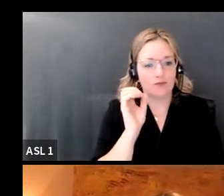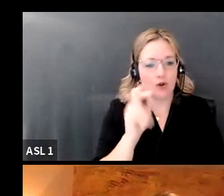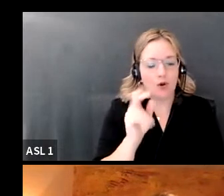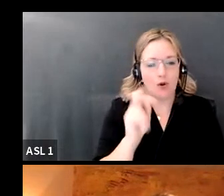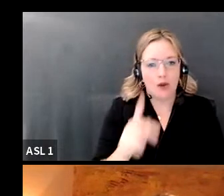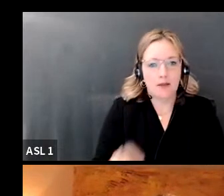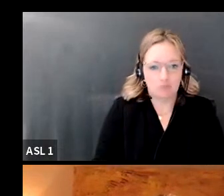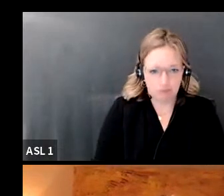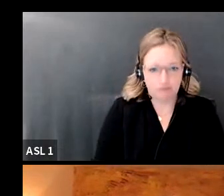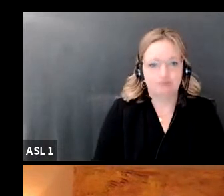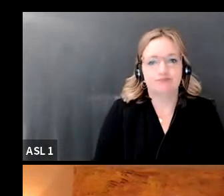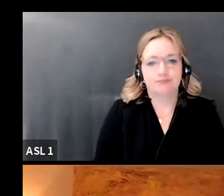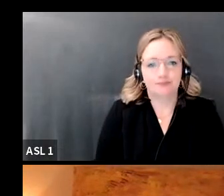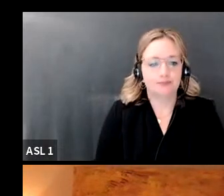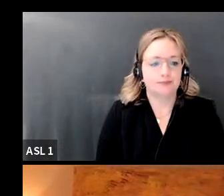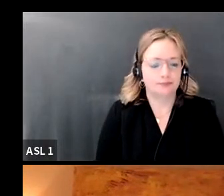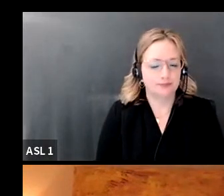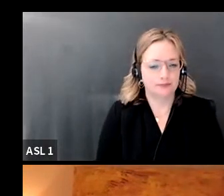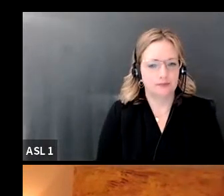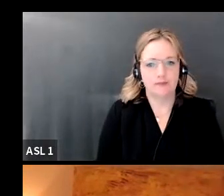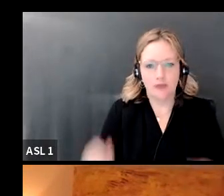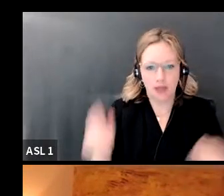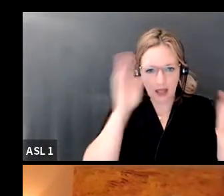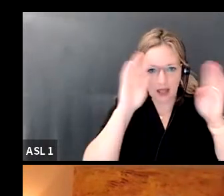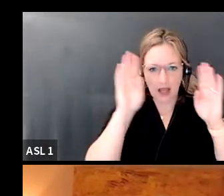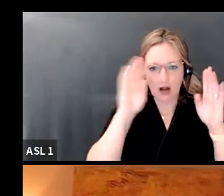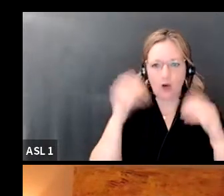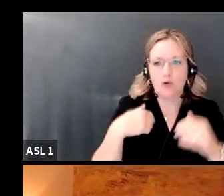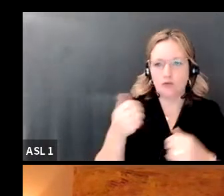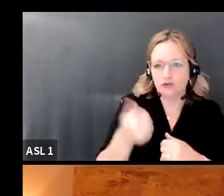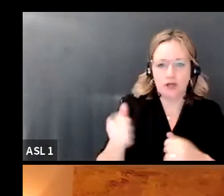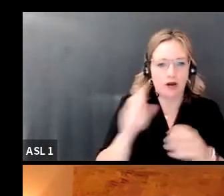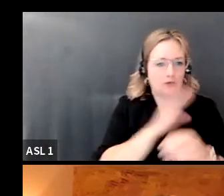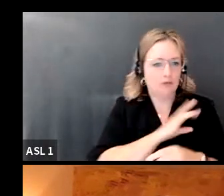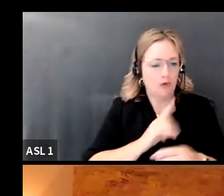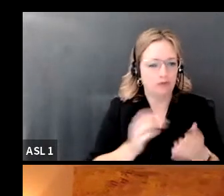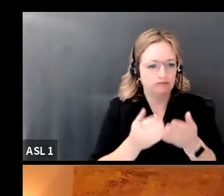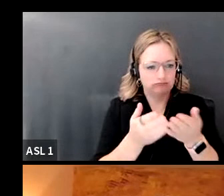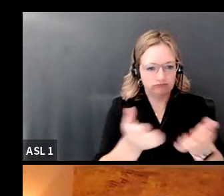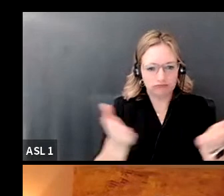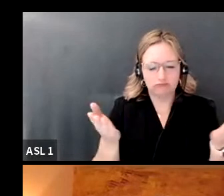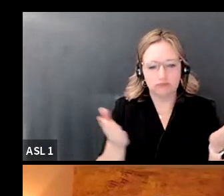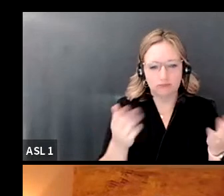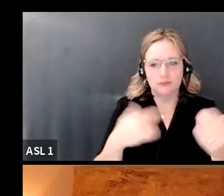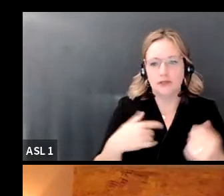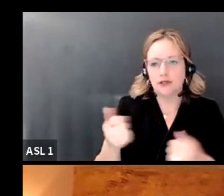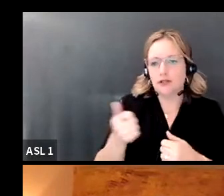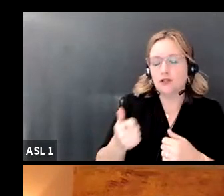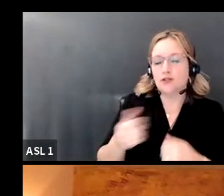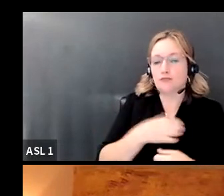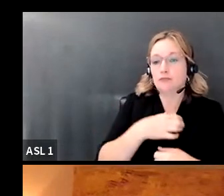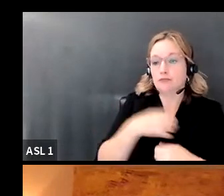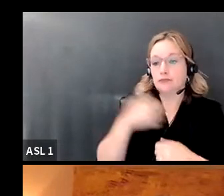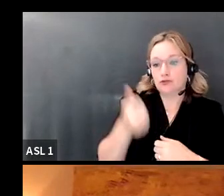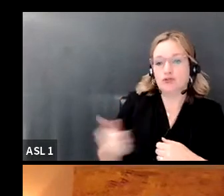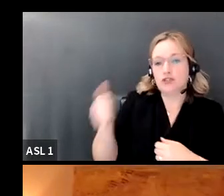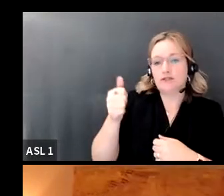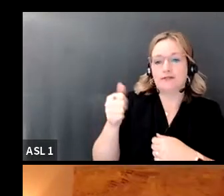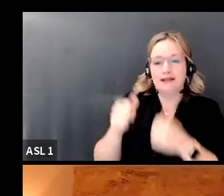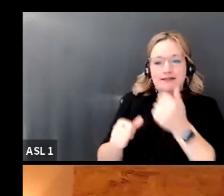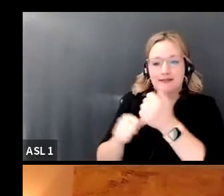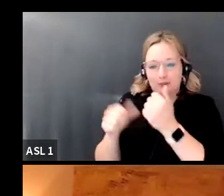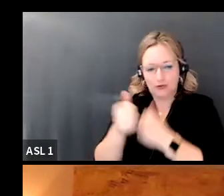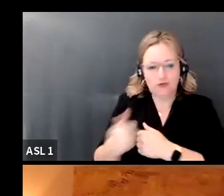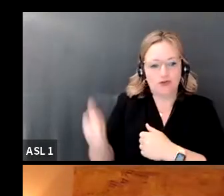so um hello chair uh board members as well as uh chief and deputy chiefs and most importantly my